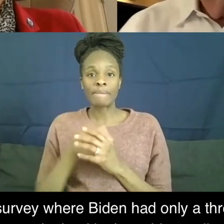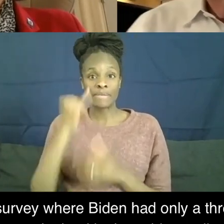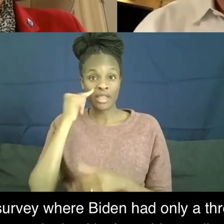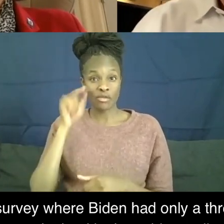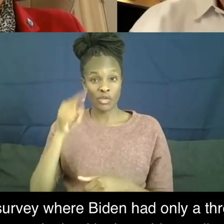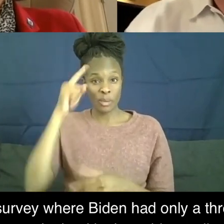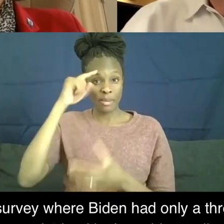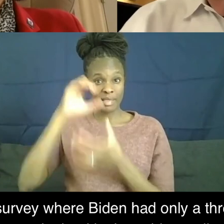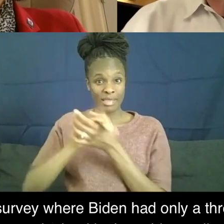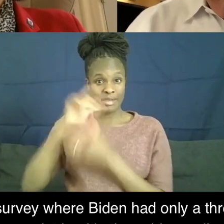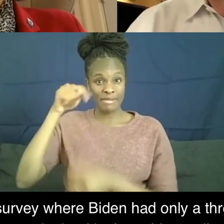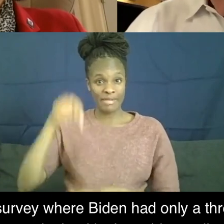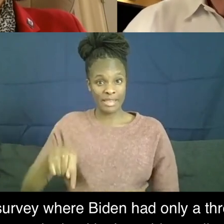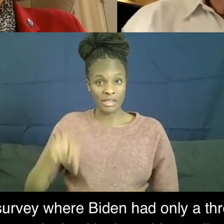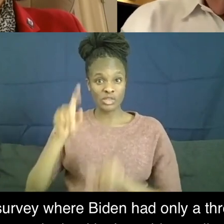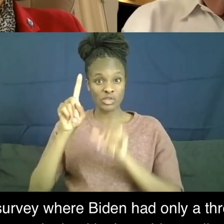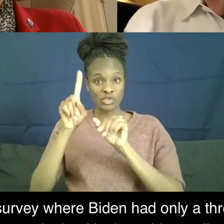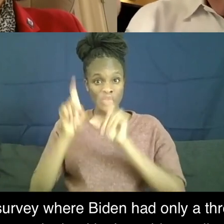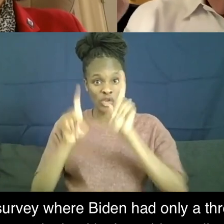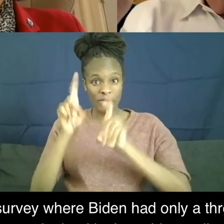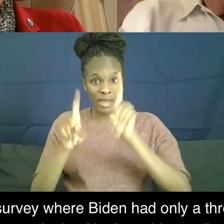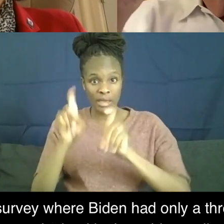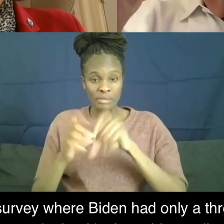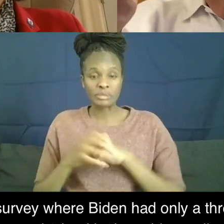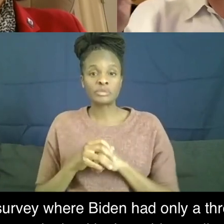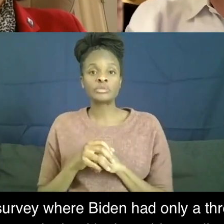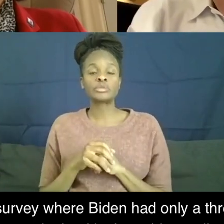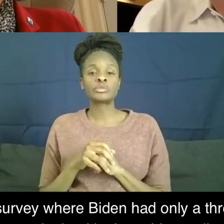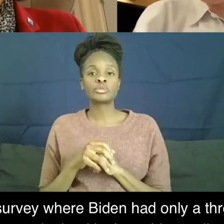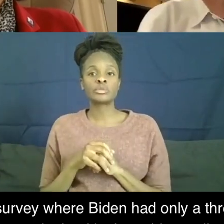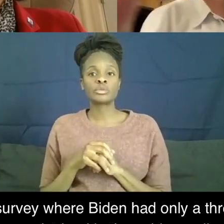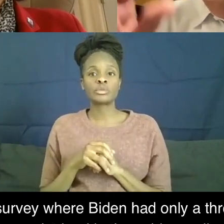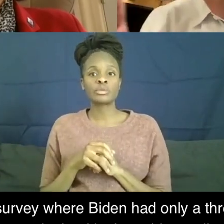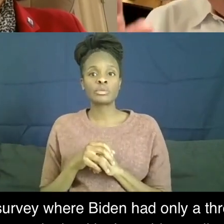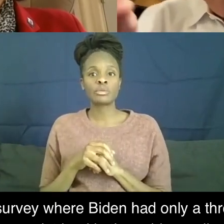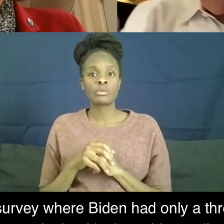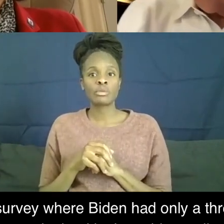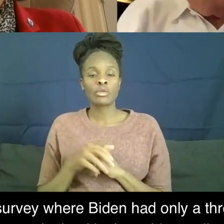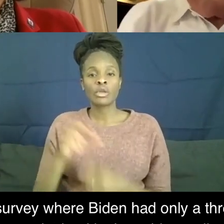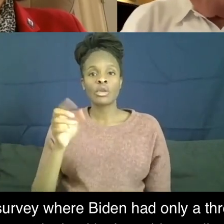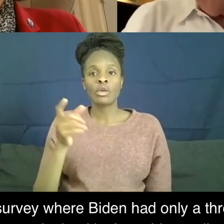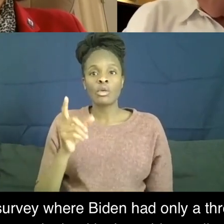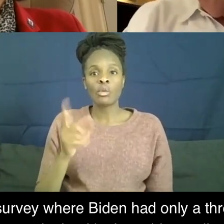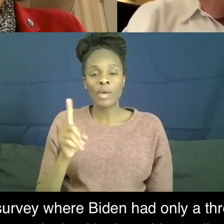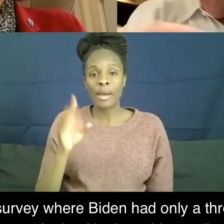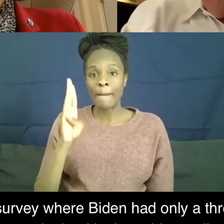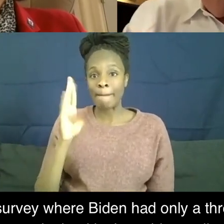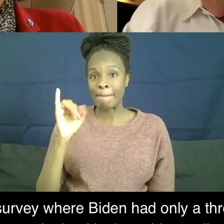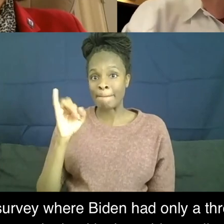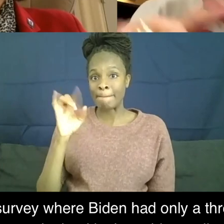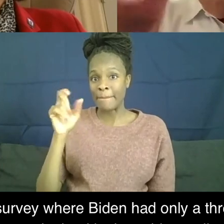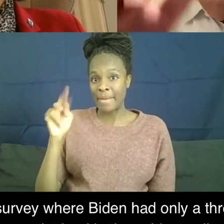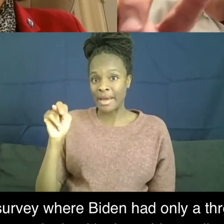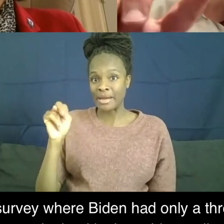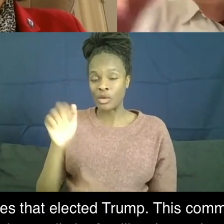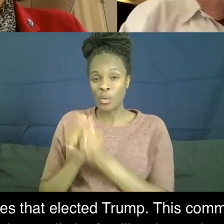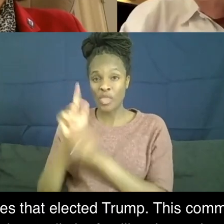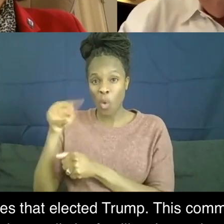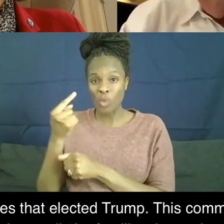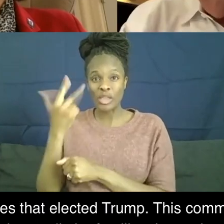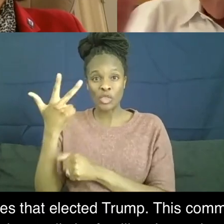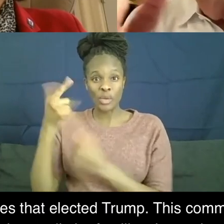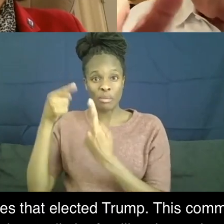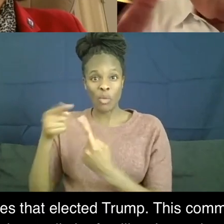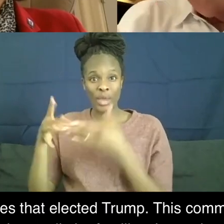uh, where Biden had only a three-point lead, you know, in those blue wall